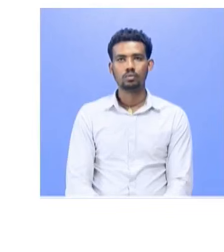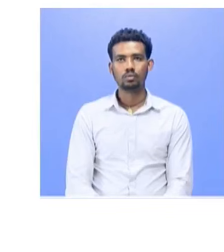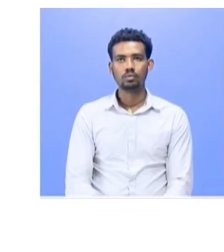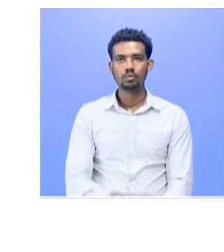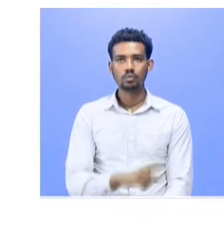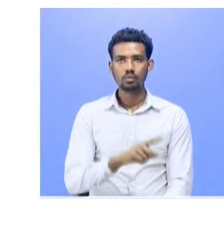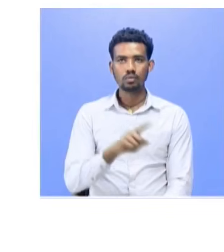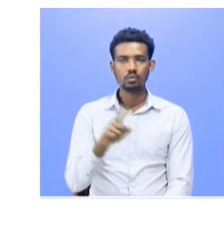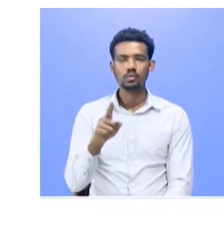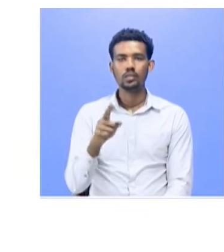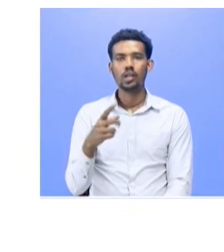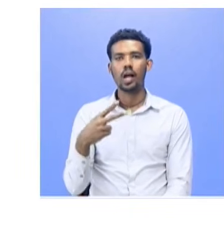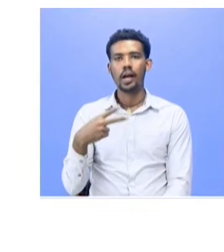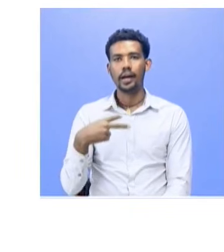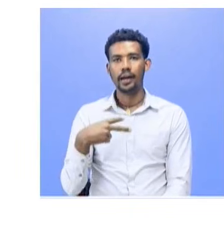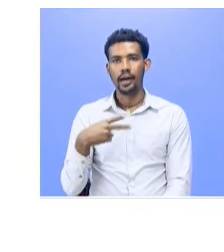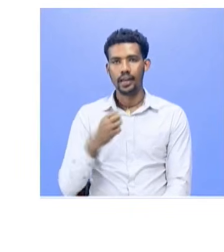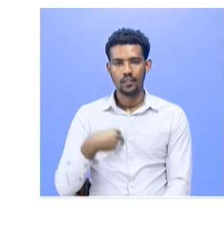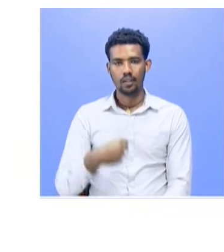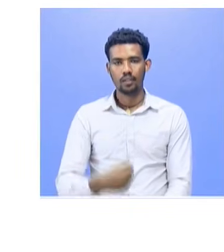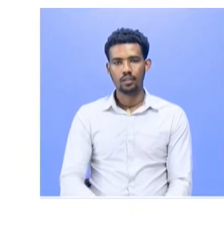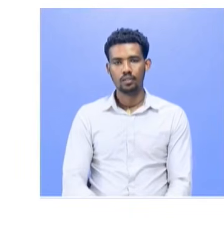has or have